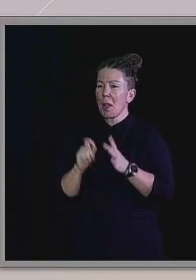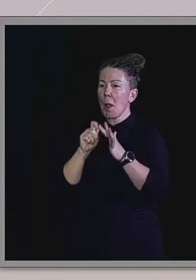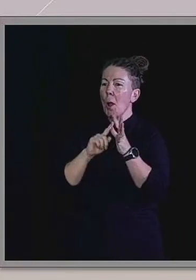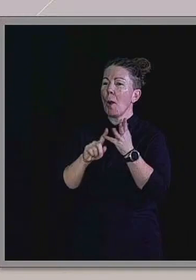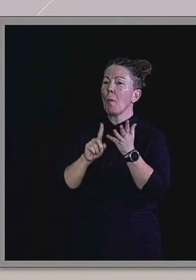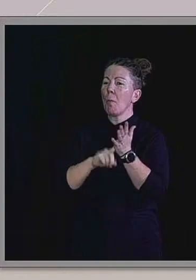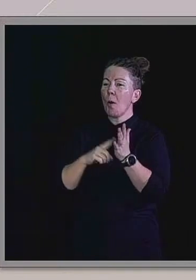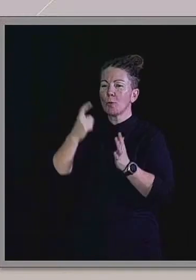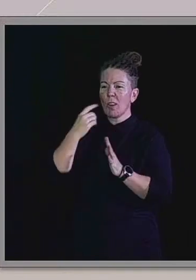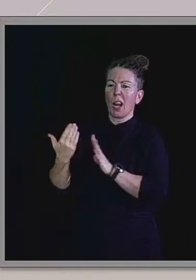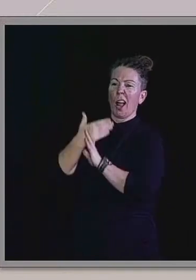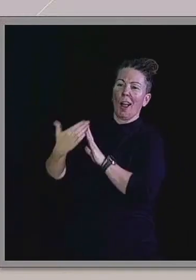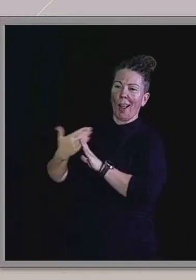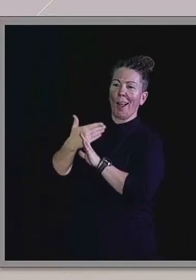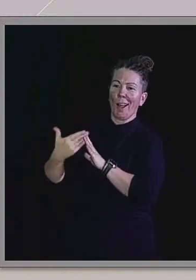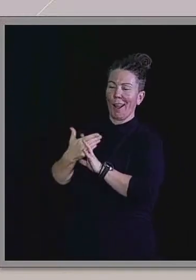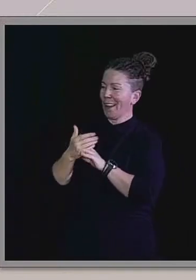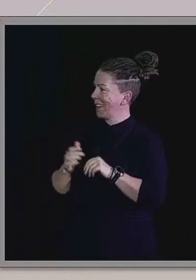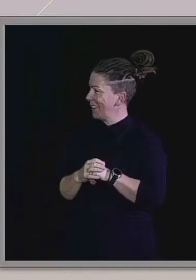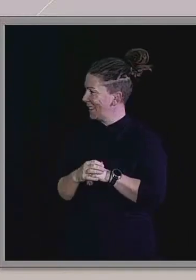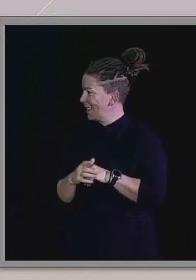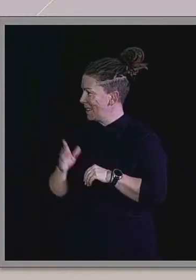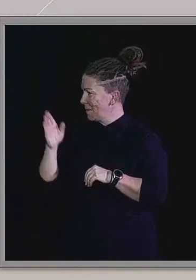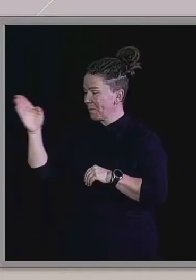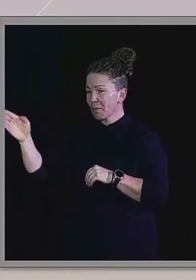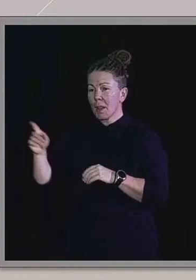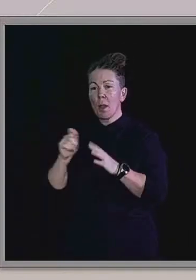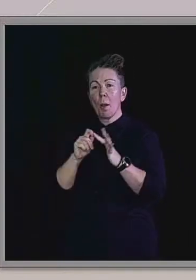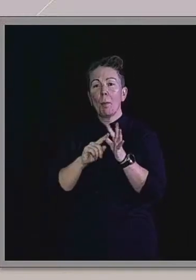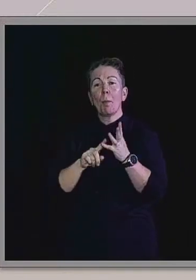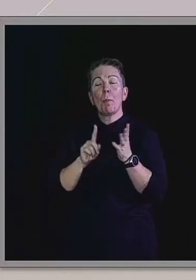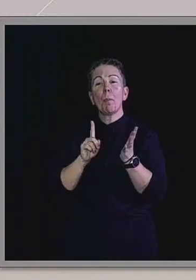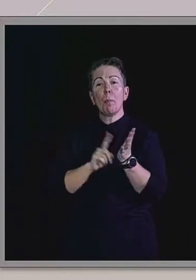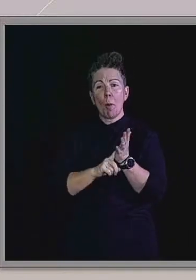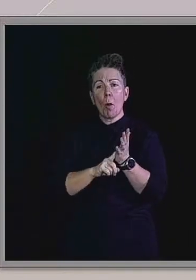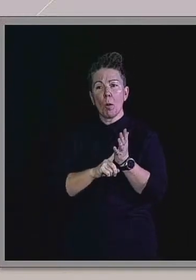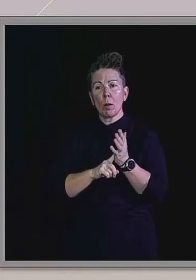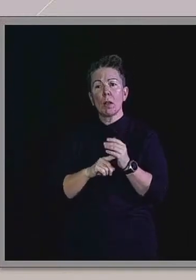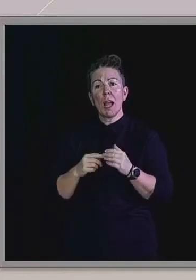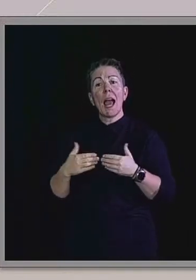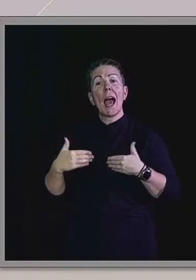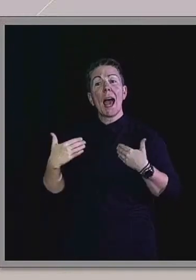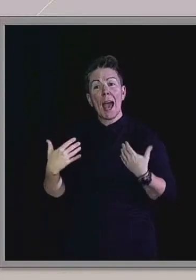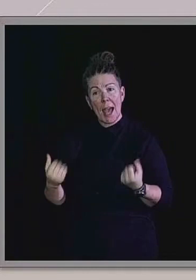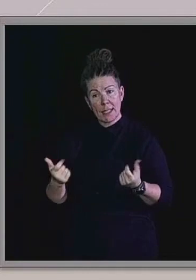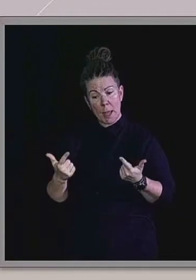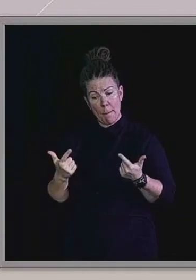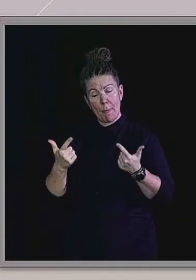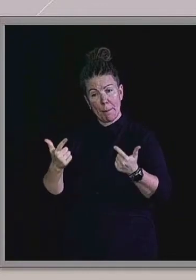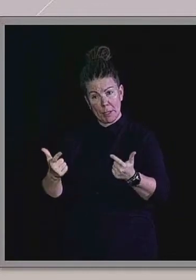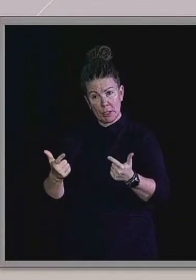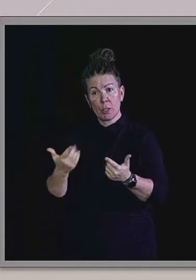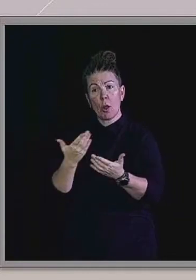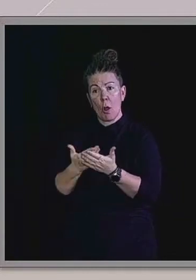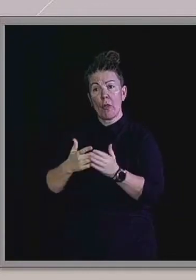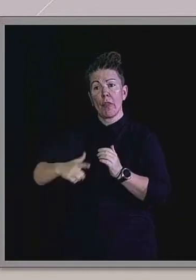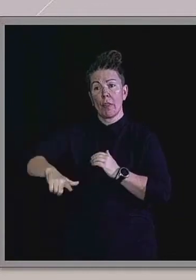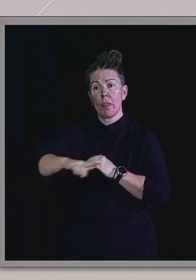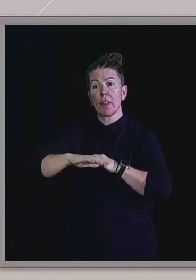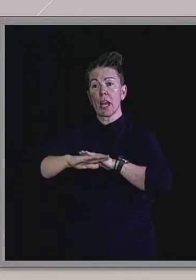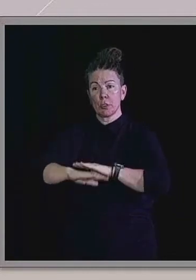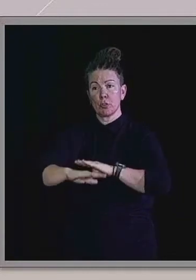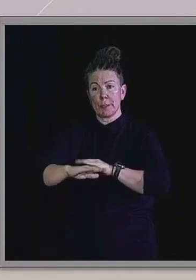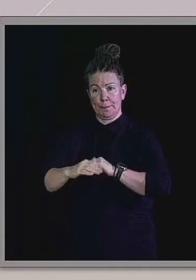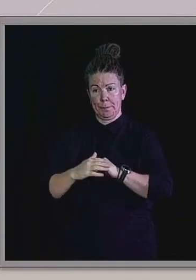to get a word. Yeah, totally. Paul is someone who has had permission to come onto the Yindjibarndi country, which has led to this book. So